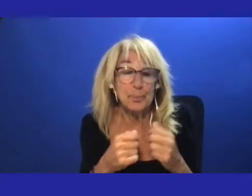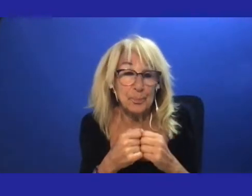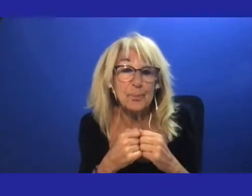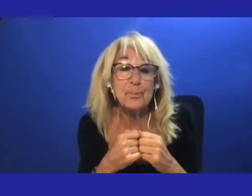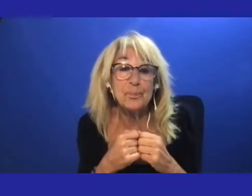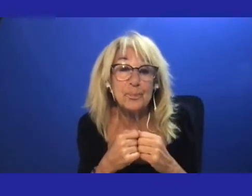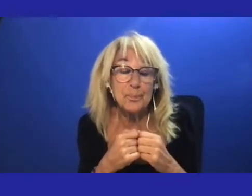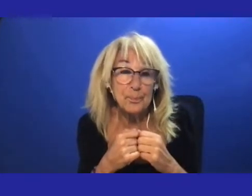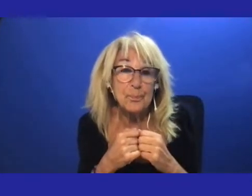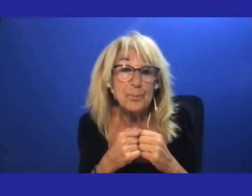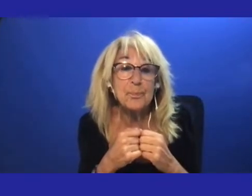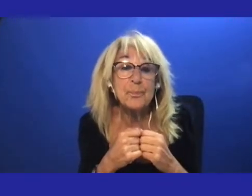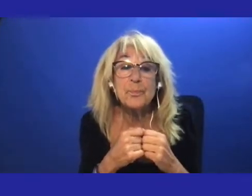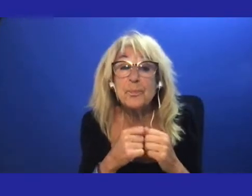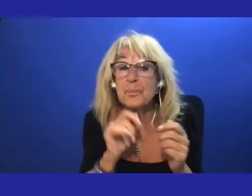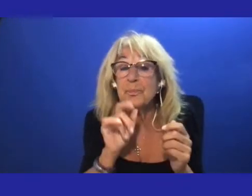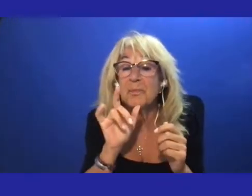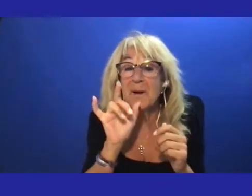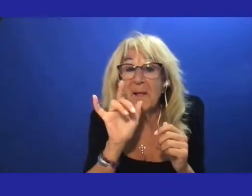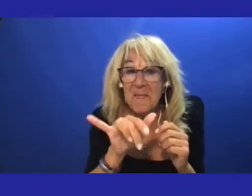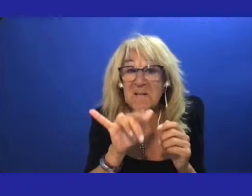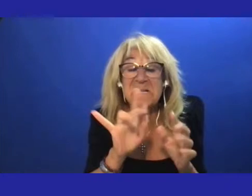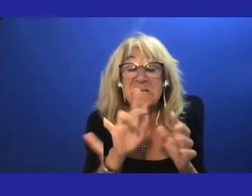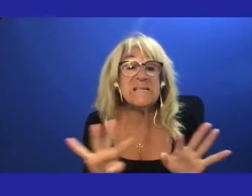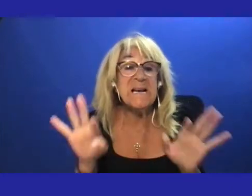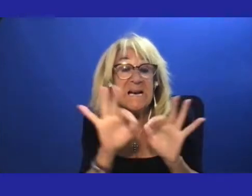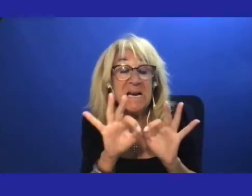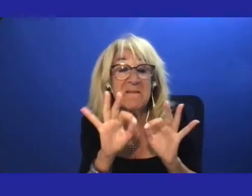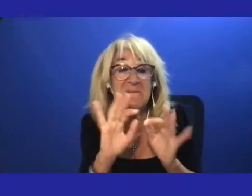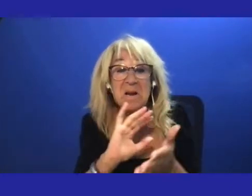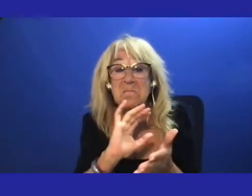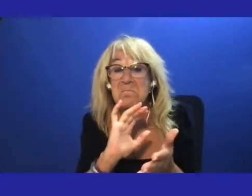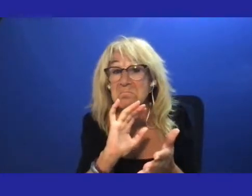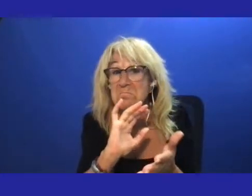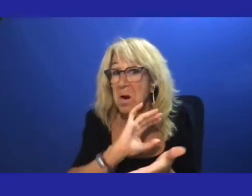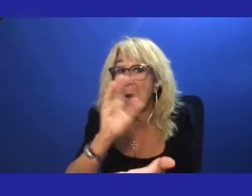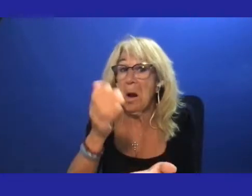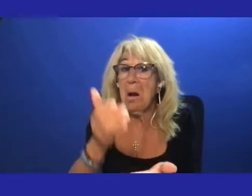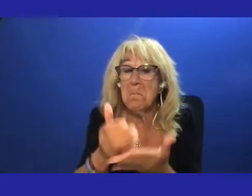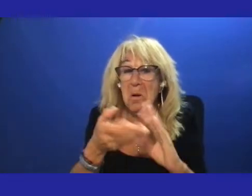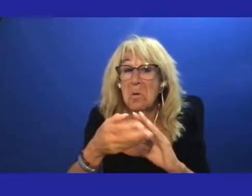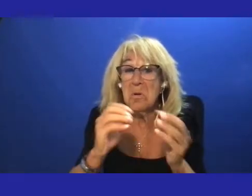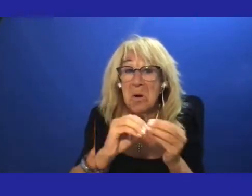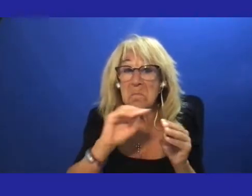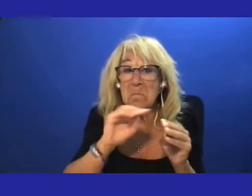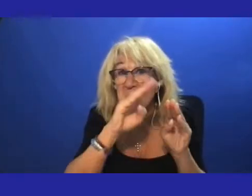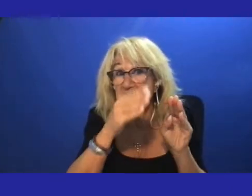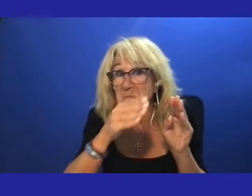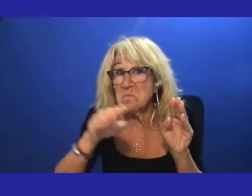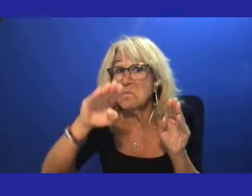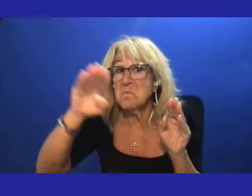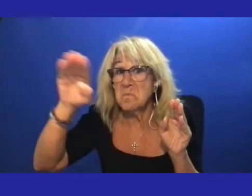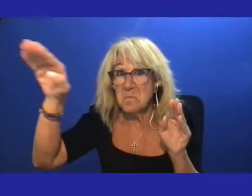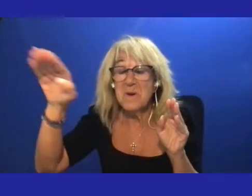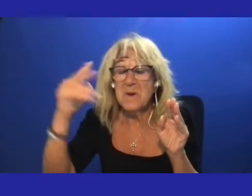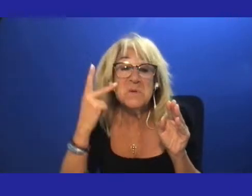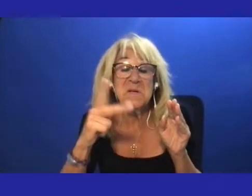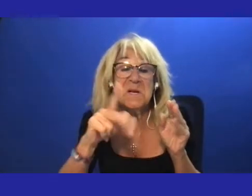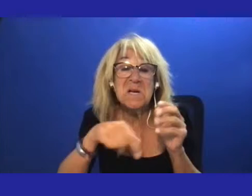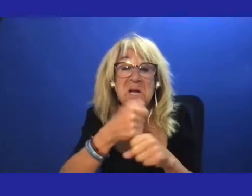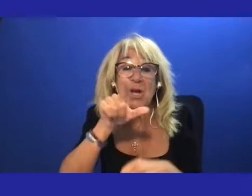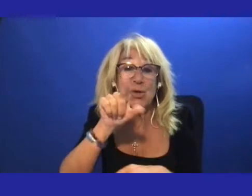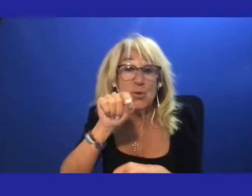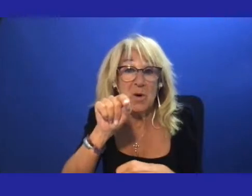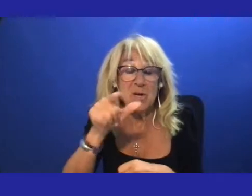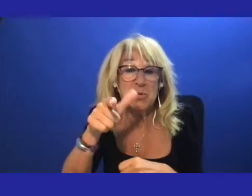actually impacted a significant amount of our volume. And you can see in 2023 that we had a